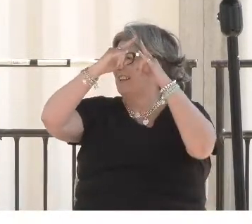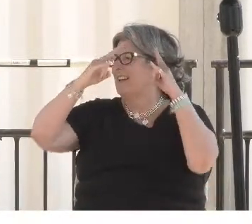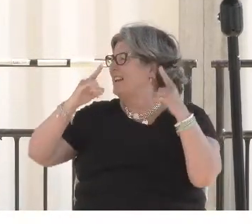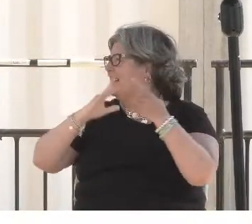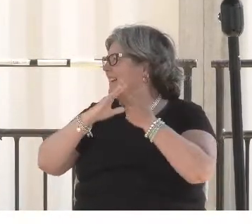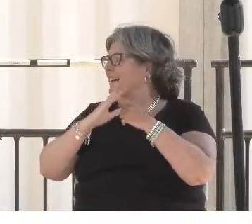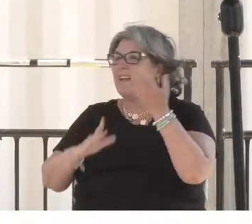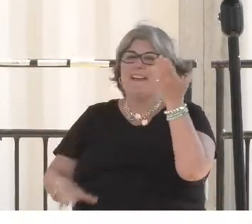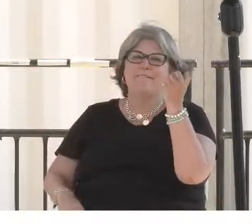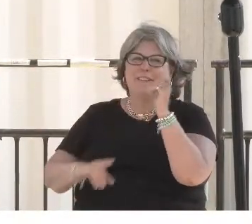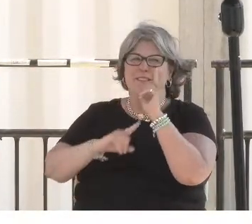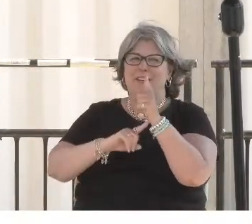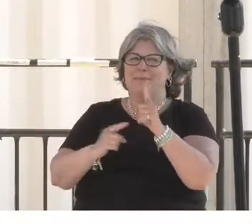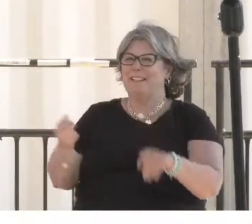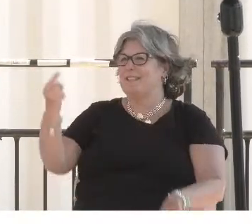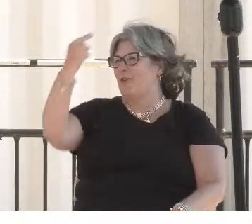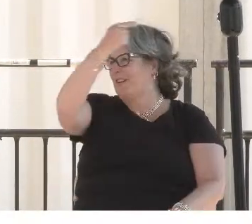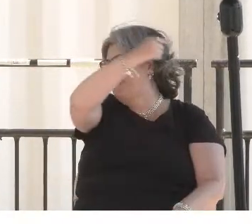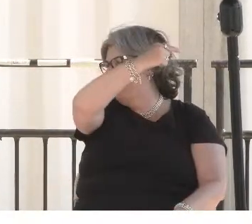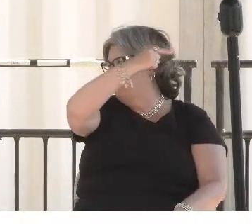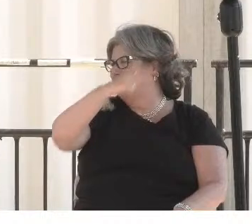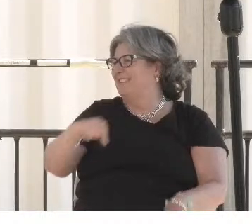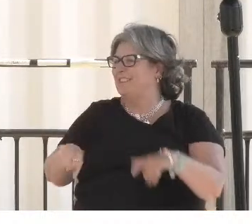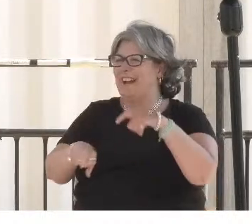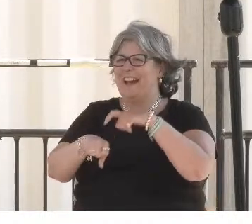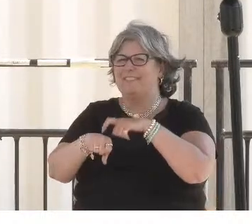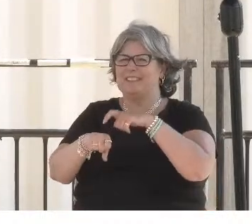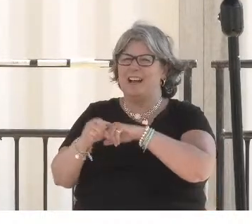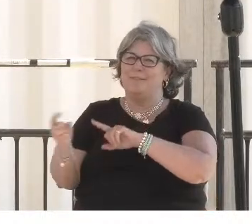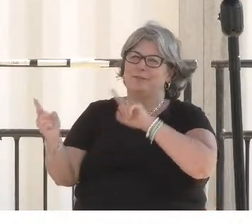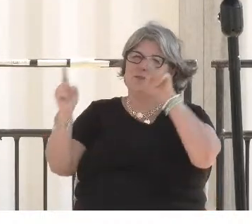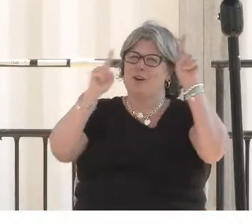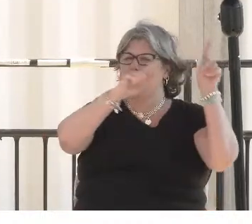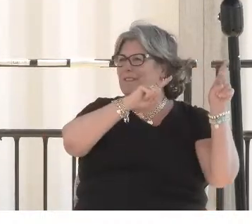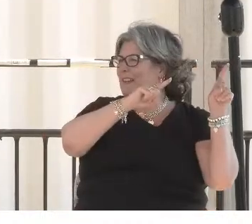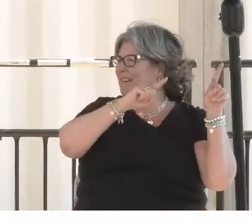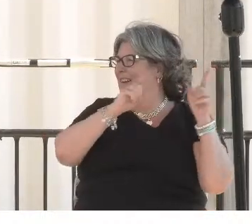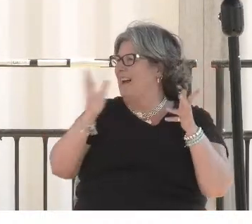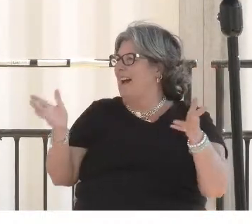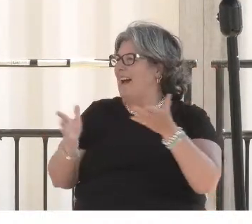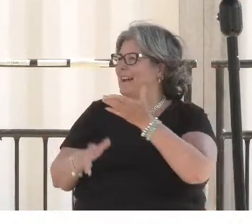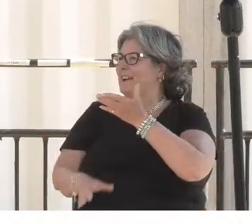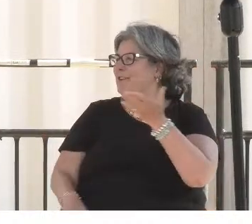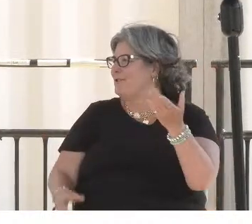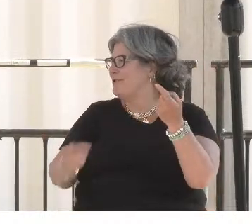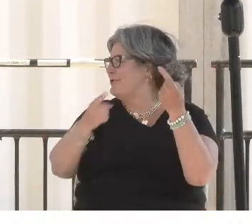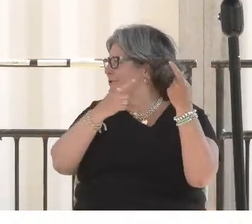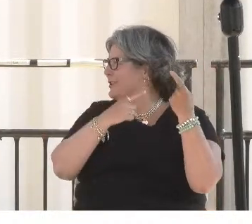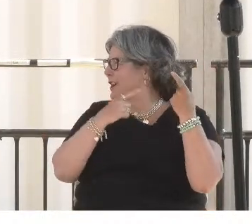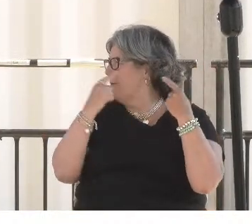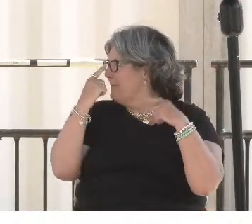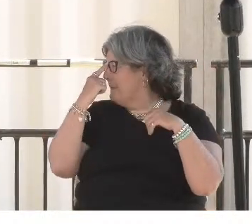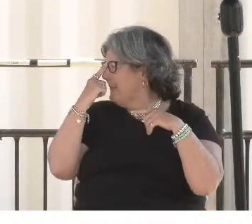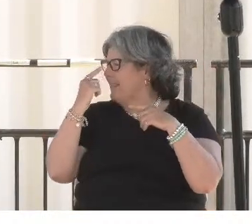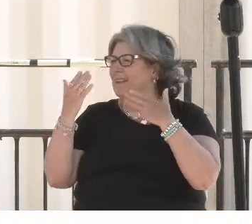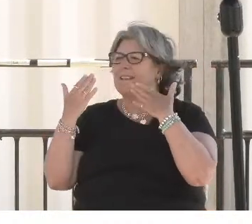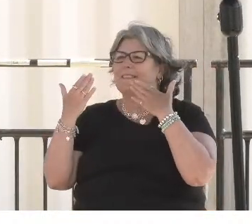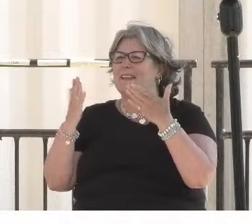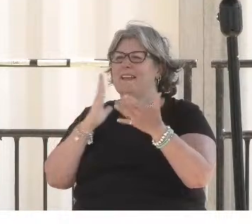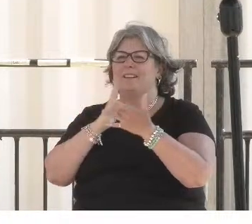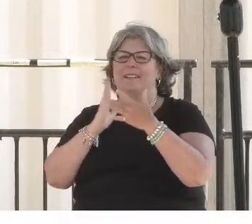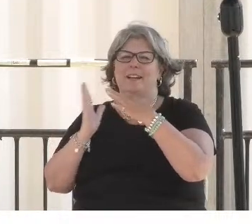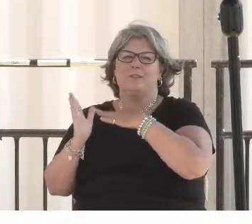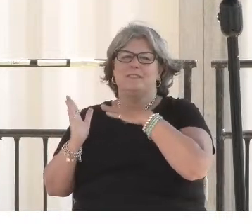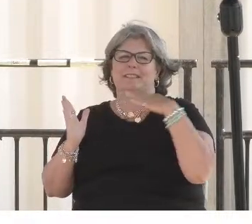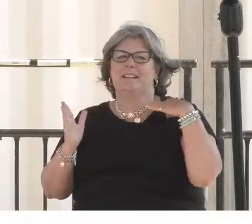in 15 minutes. So you all have time to make it over there. I strongly encourage you to do that. I'd like to thank our technical staff